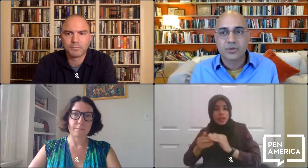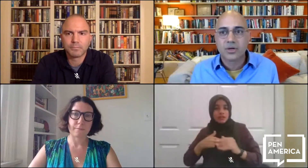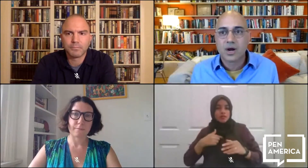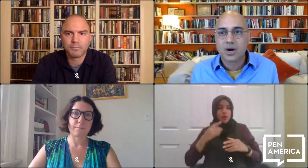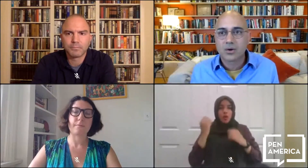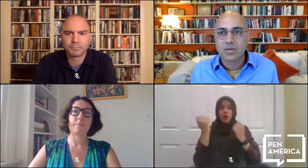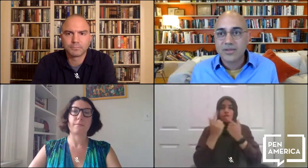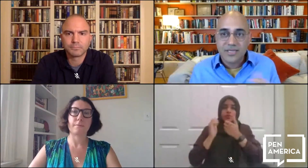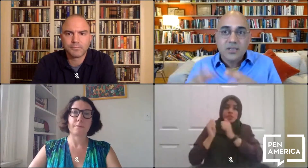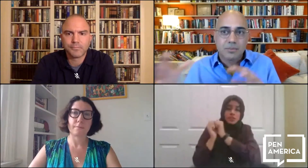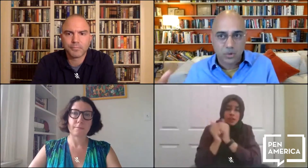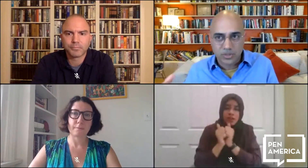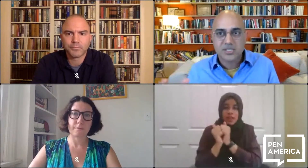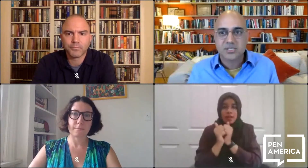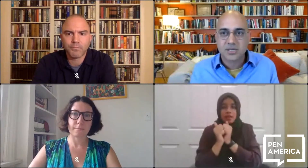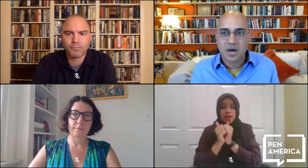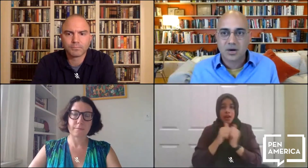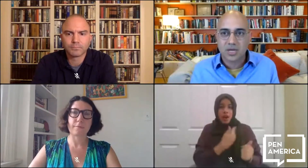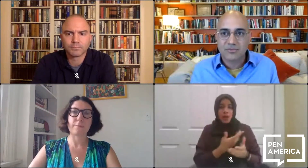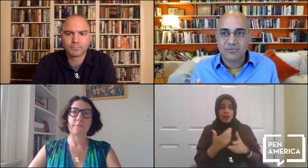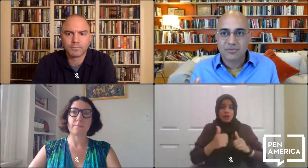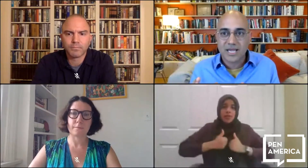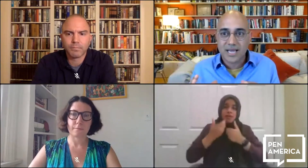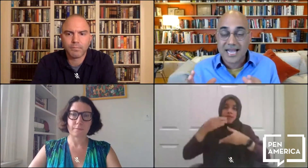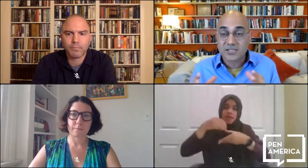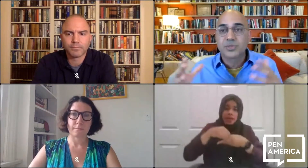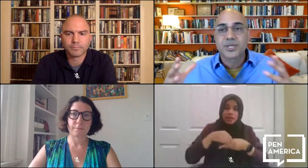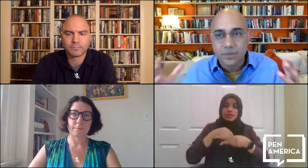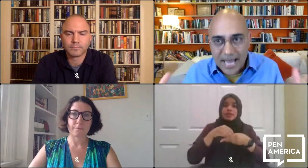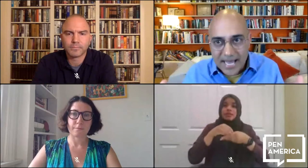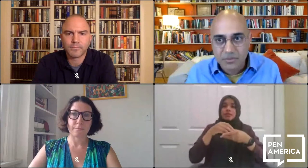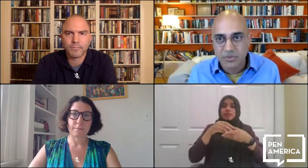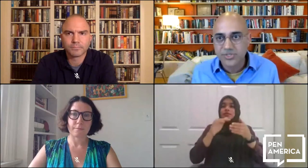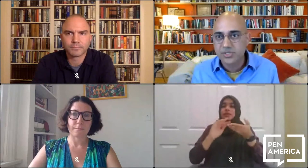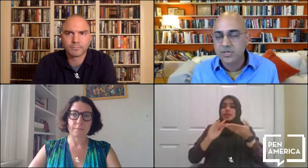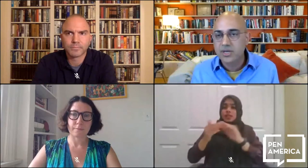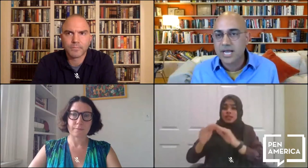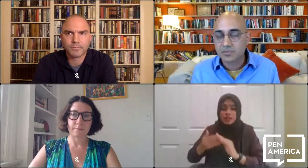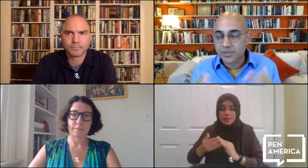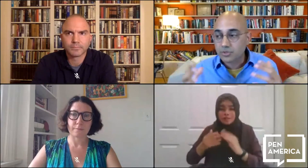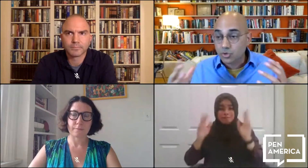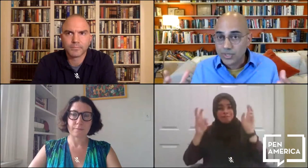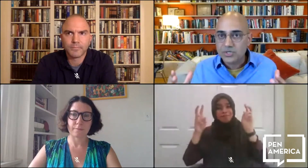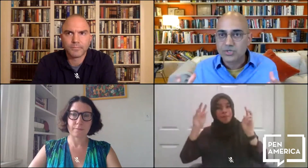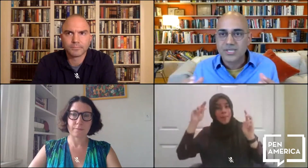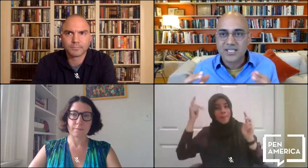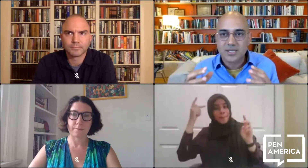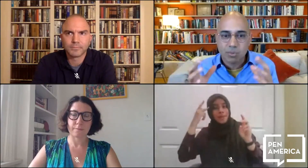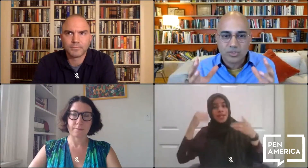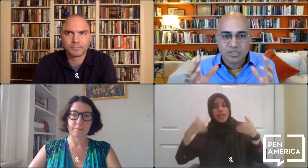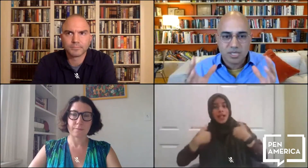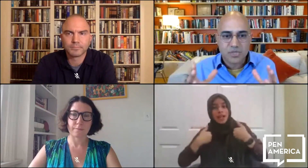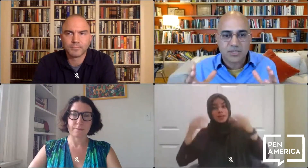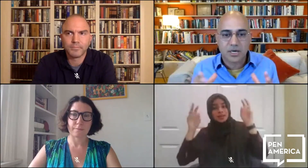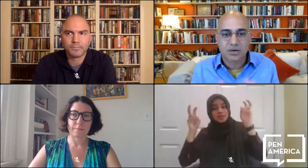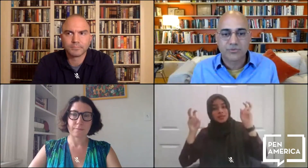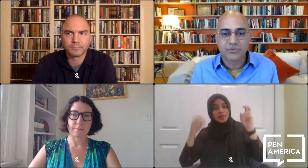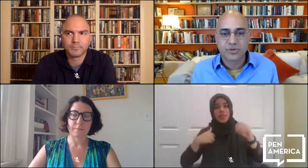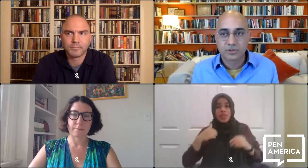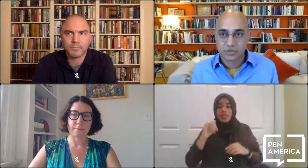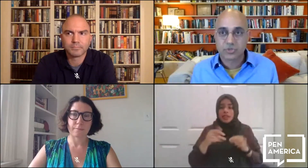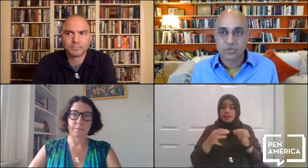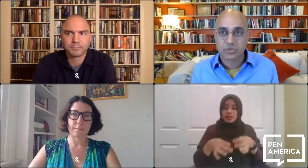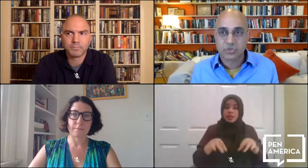together, our life in the polis, our life as political animals, as political creatures, that's an important subject